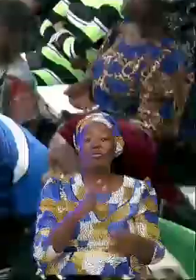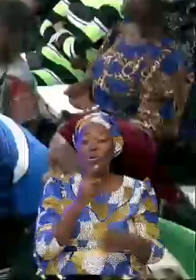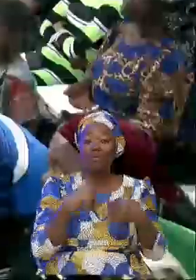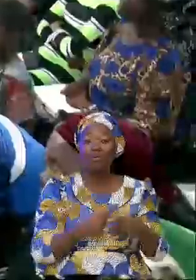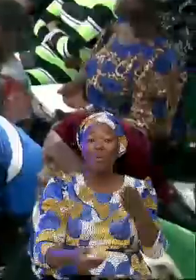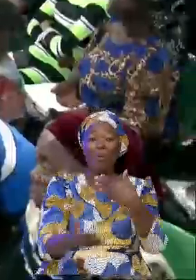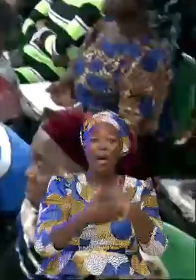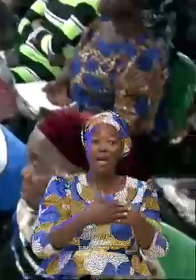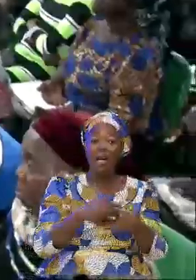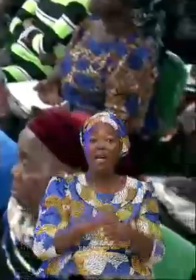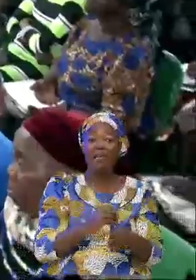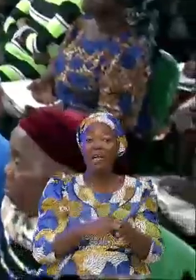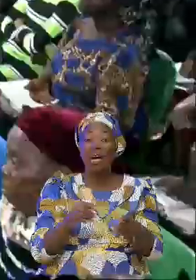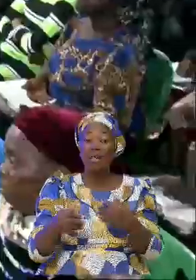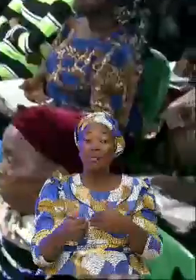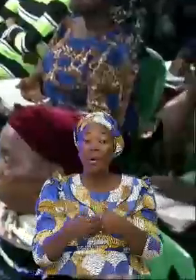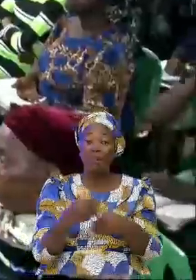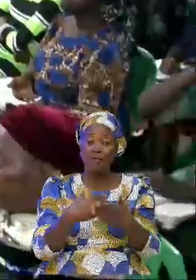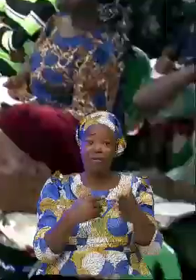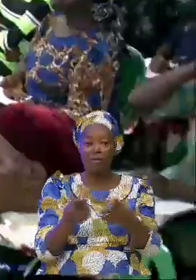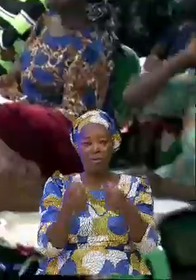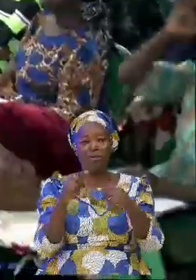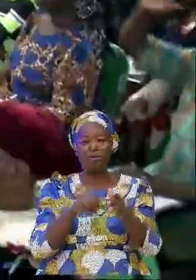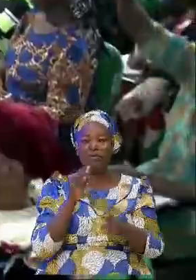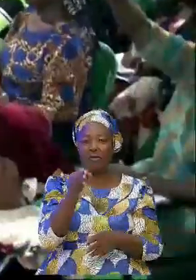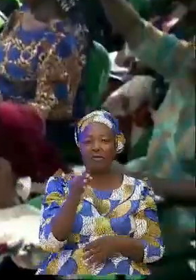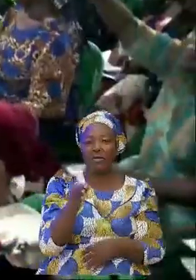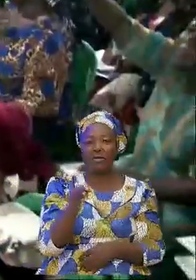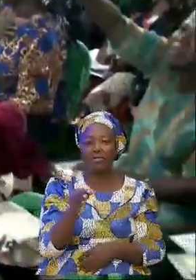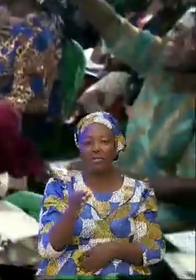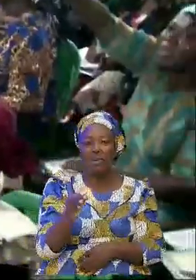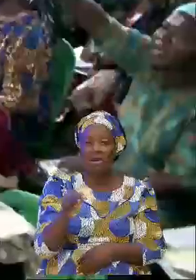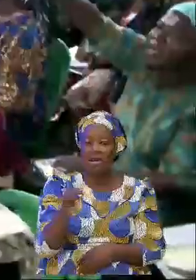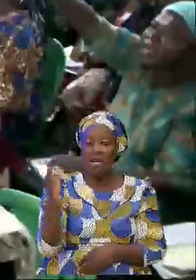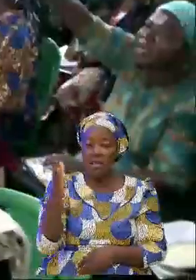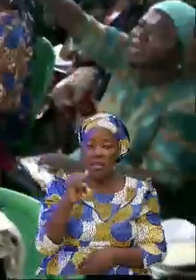are at the back of the queue today. Come to the front of your queue.